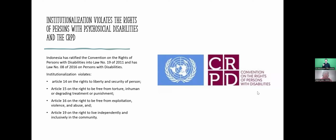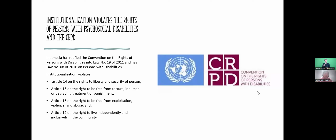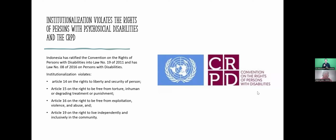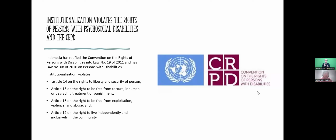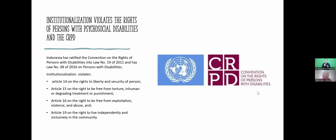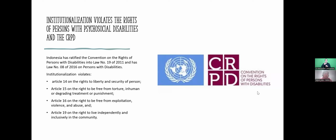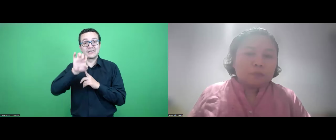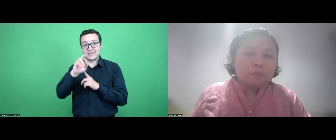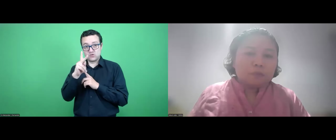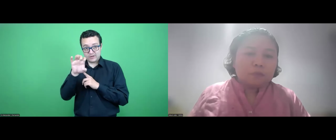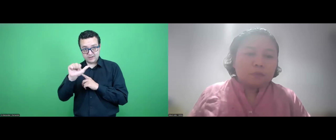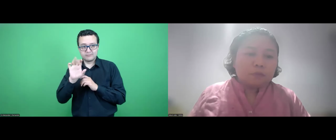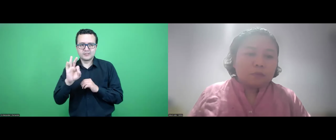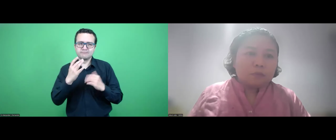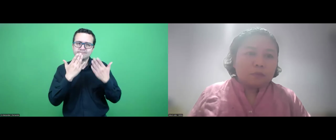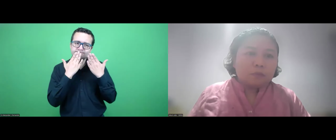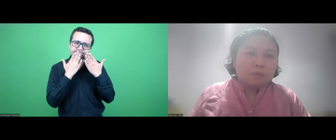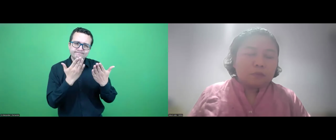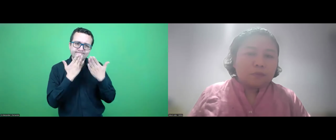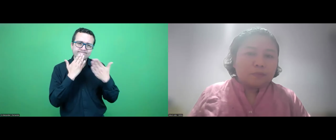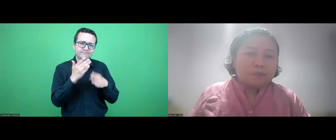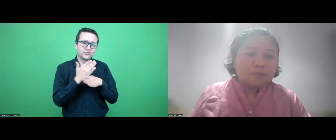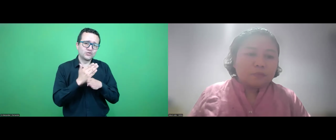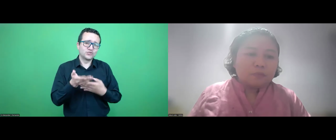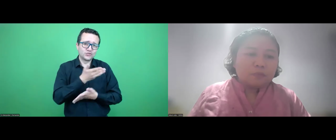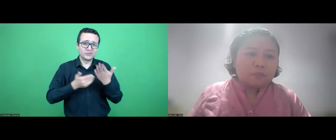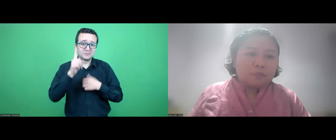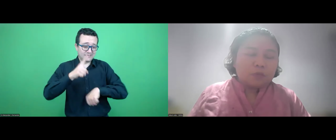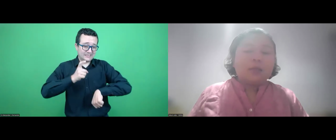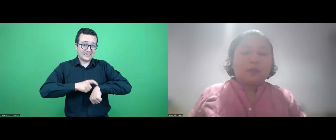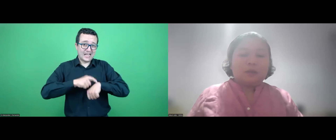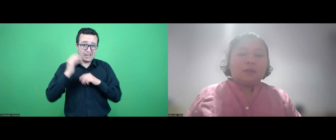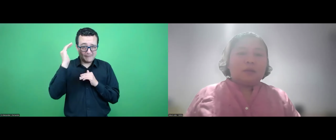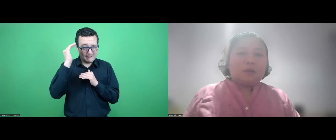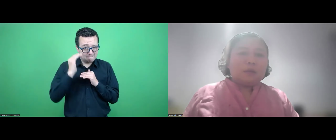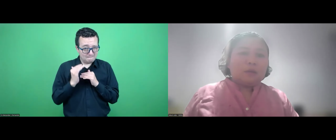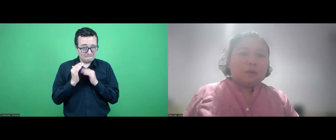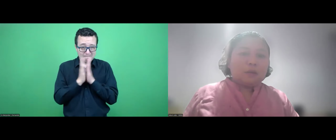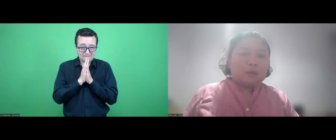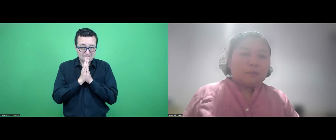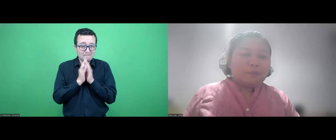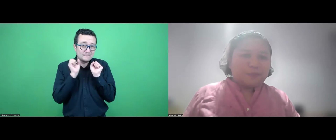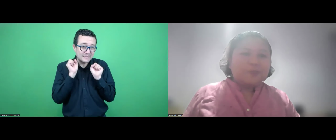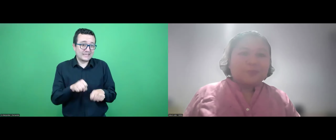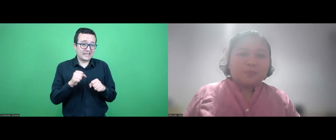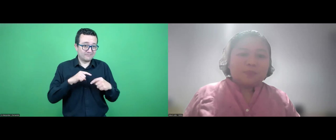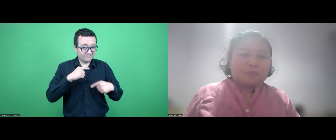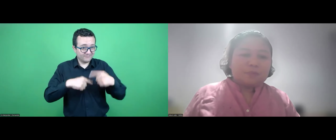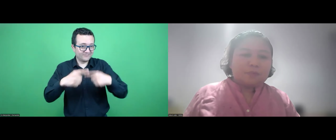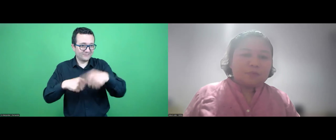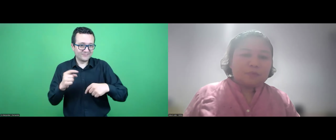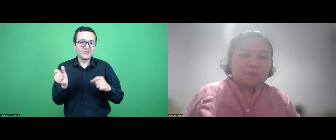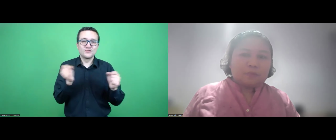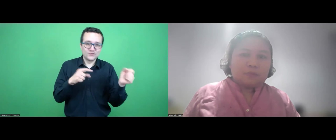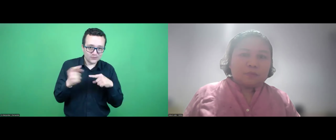running out of time and want to make sure that we can get to the Q&A session. So if it's all right, we would like to transition to